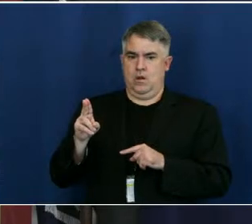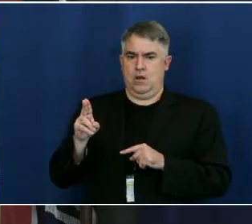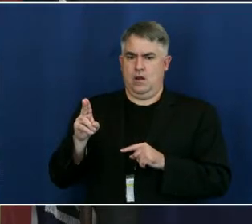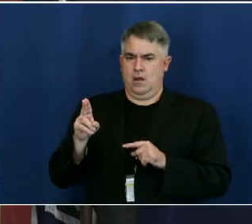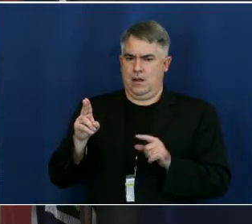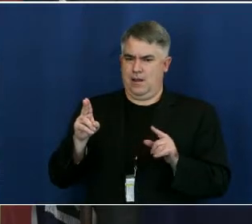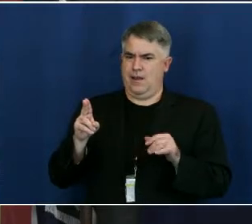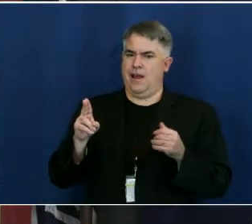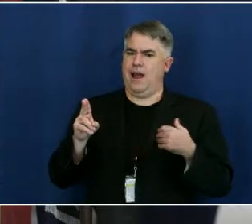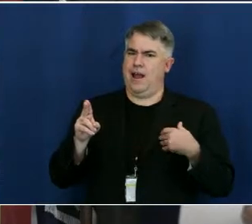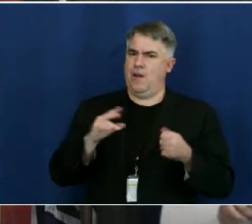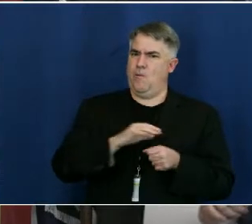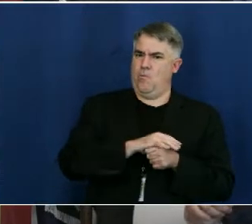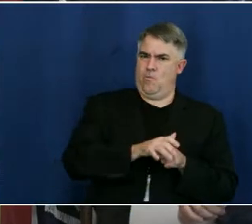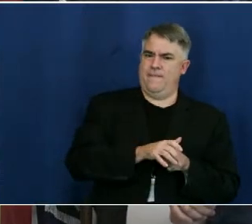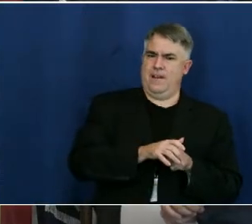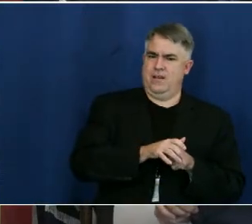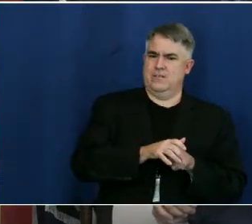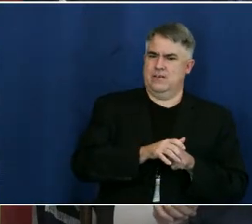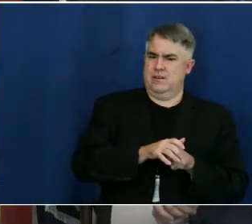McDonald address that question.